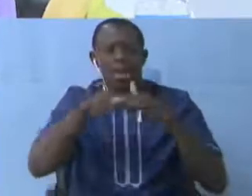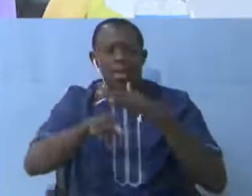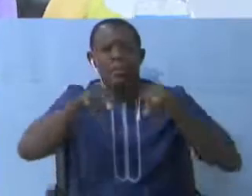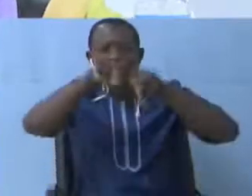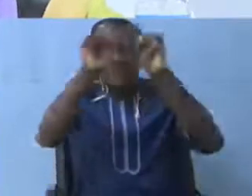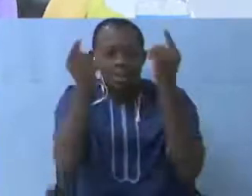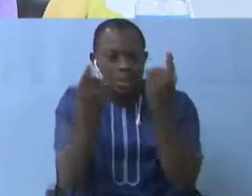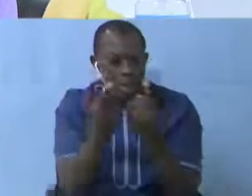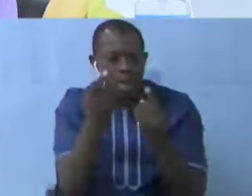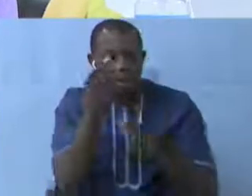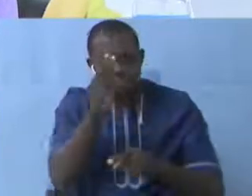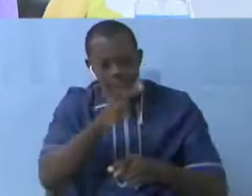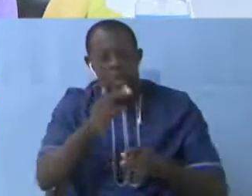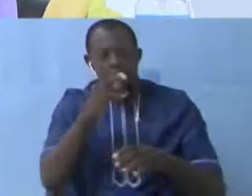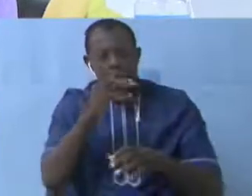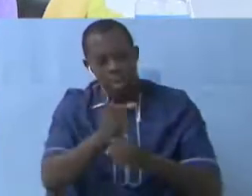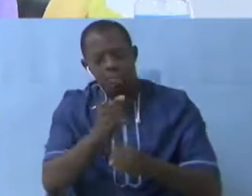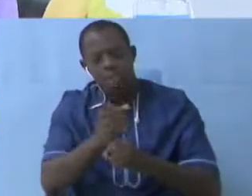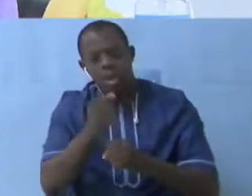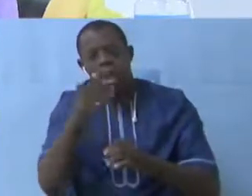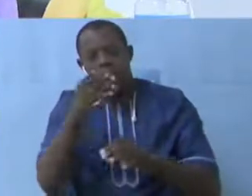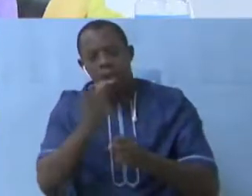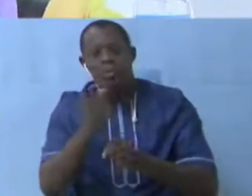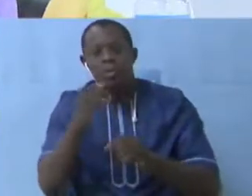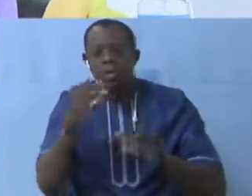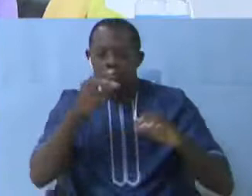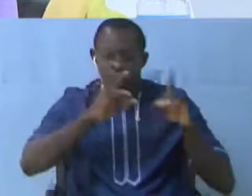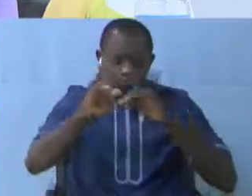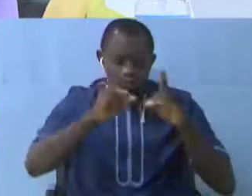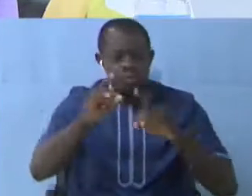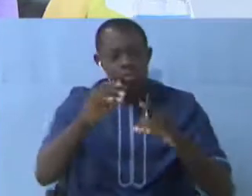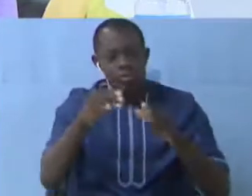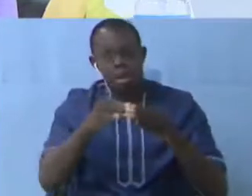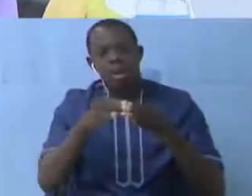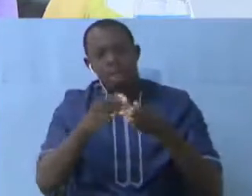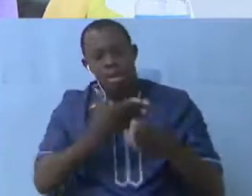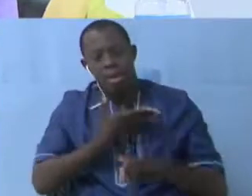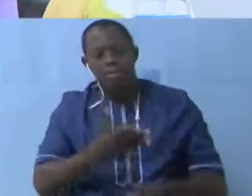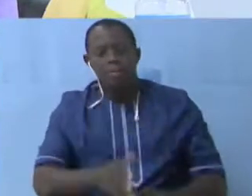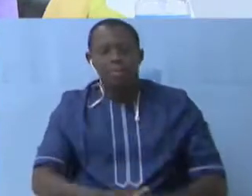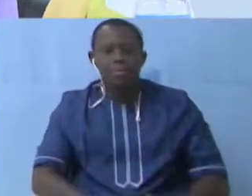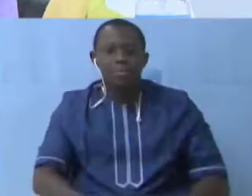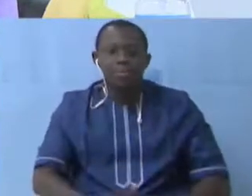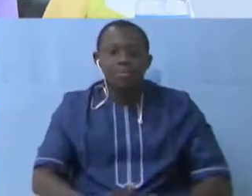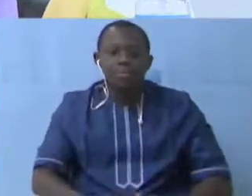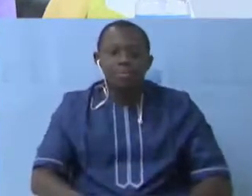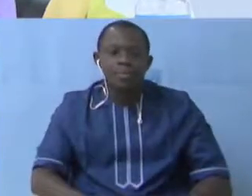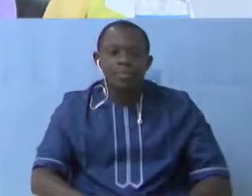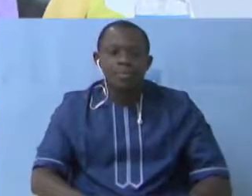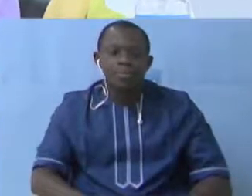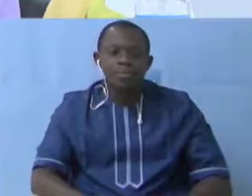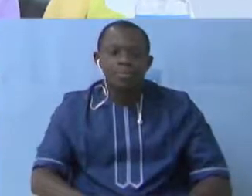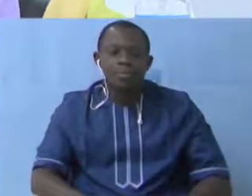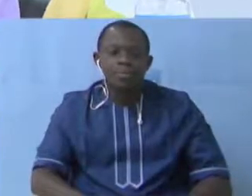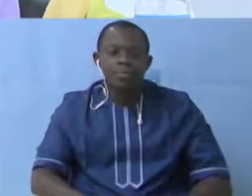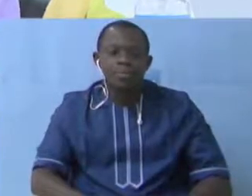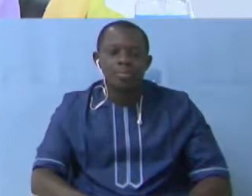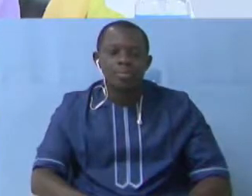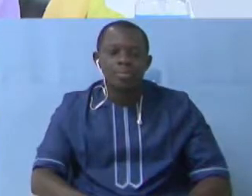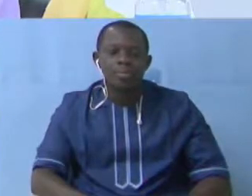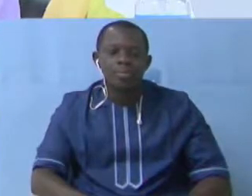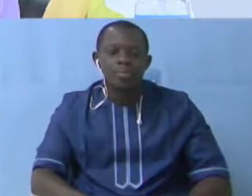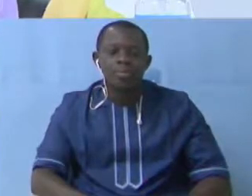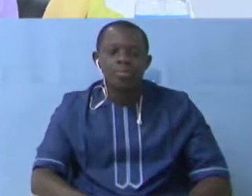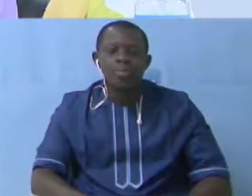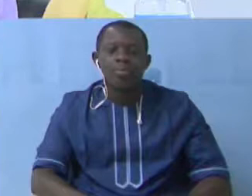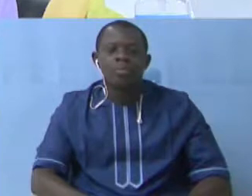seet nag ni nga xam ne noonu la ñoo jëflante buntu tasekaay xibaar yi bu Sénégal ak ci media yëpp daa buntu tasekaay xibaar yëpp. So we